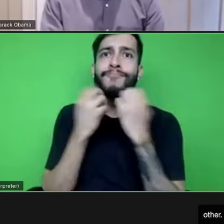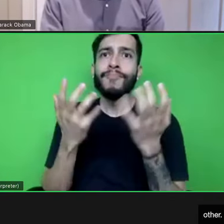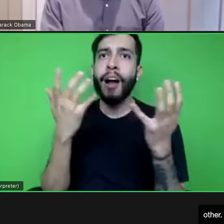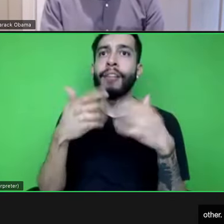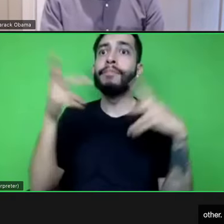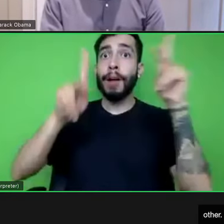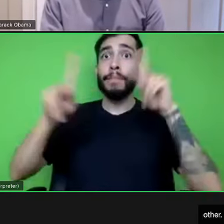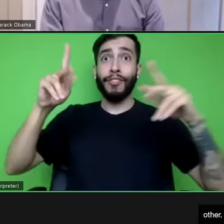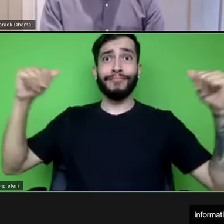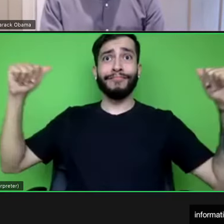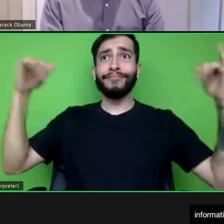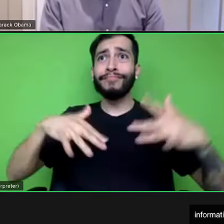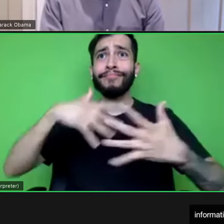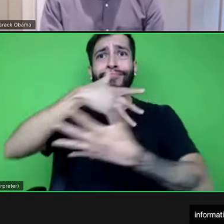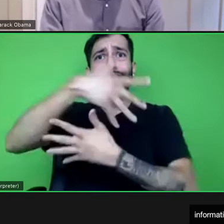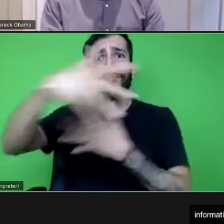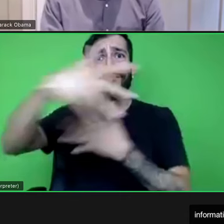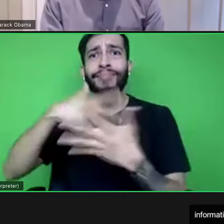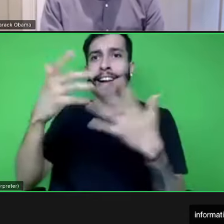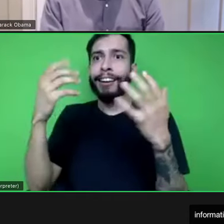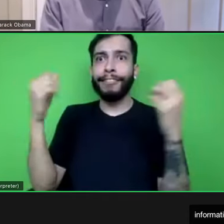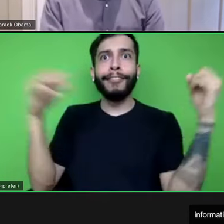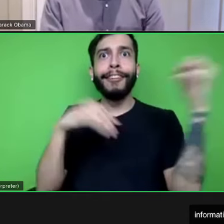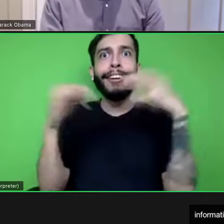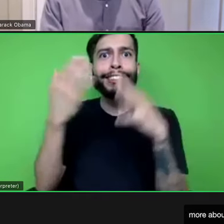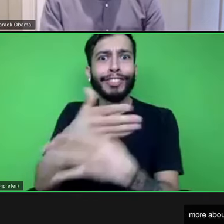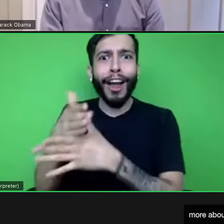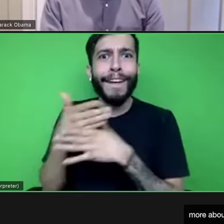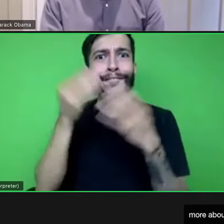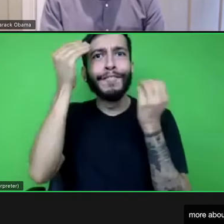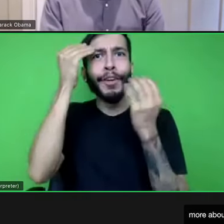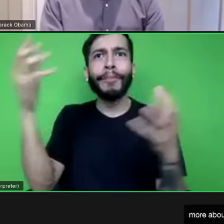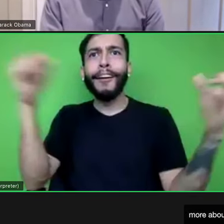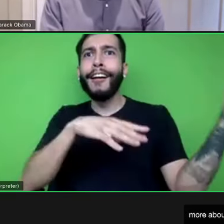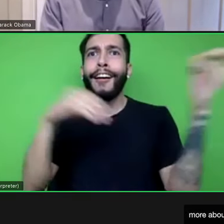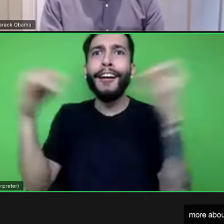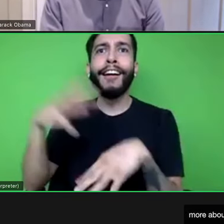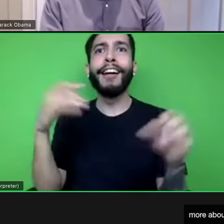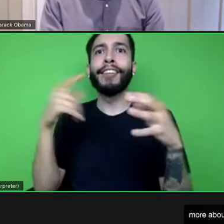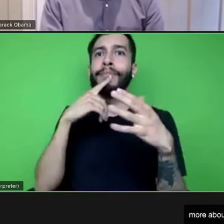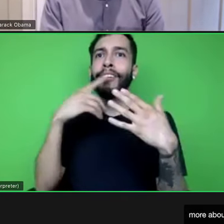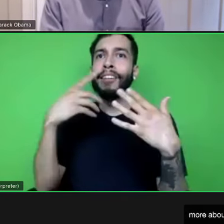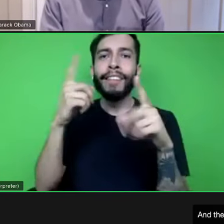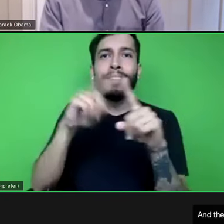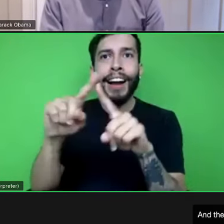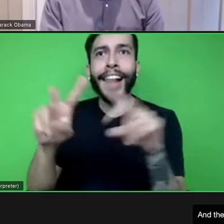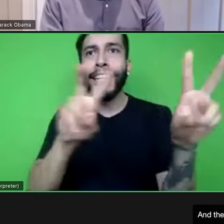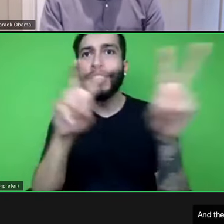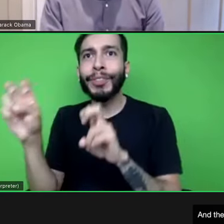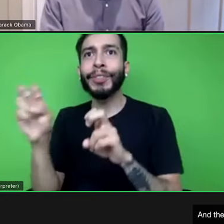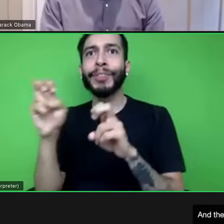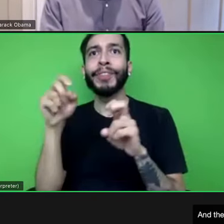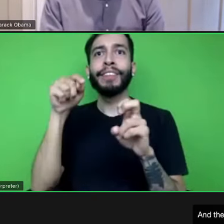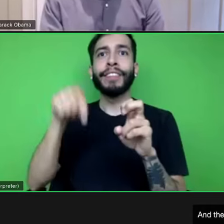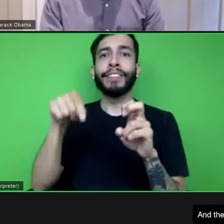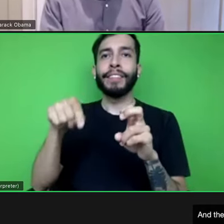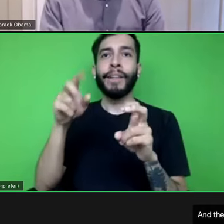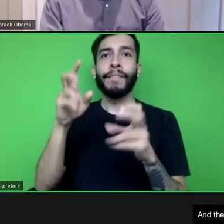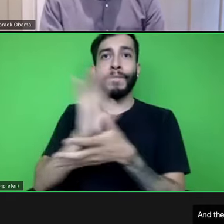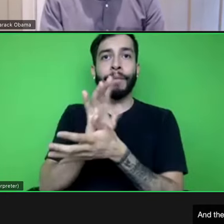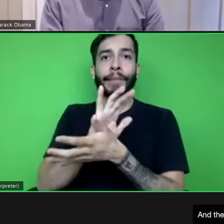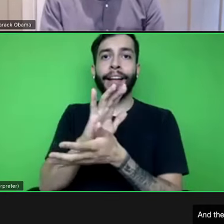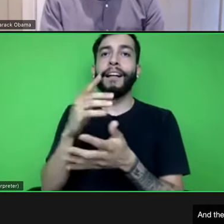about a variety of issues. And the film itself is really having a very powerful impact. Now, one